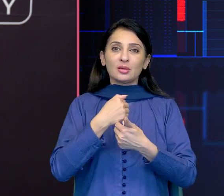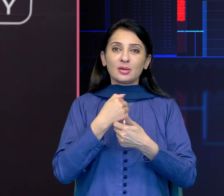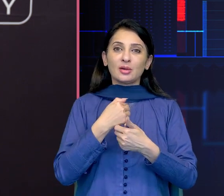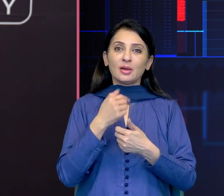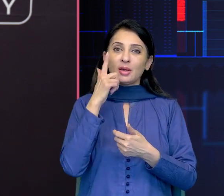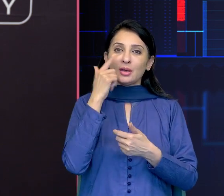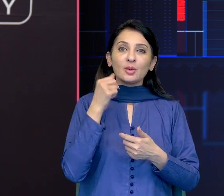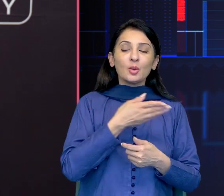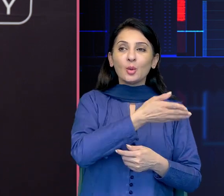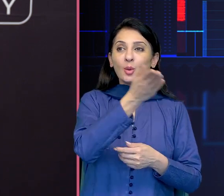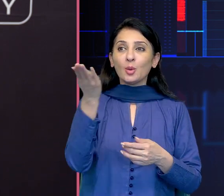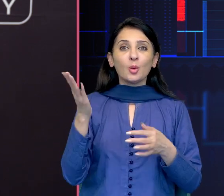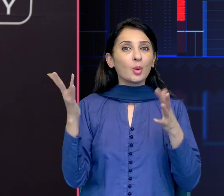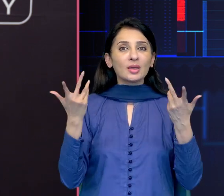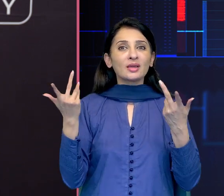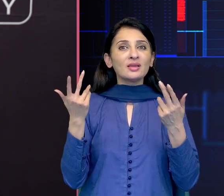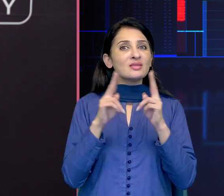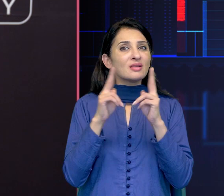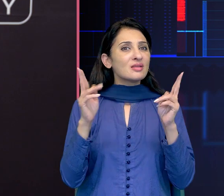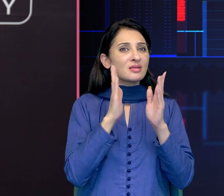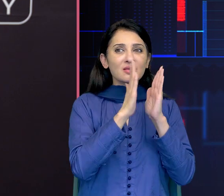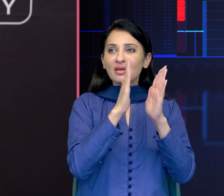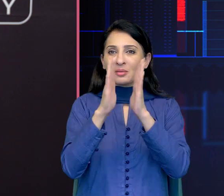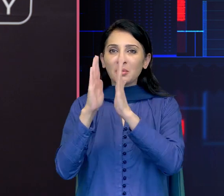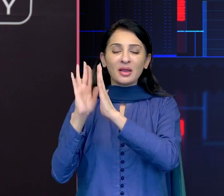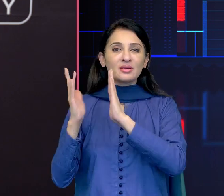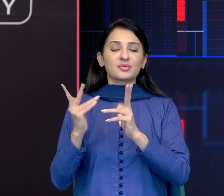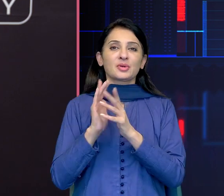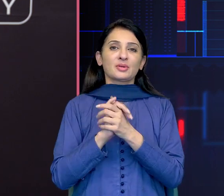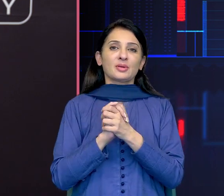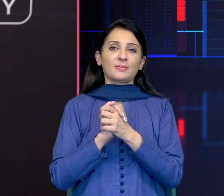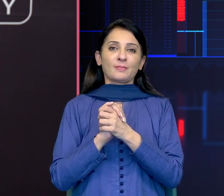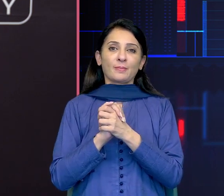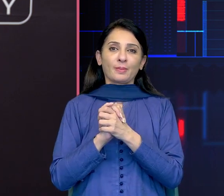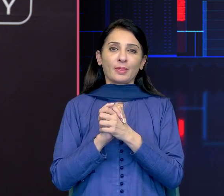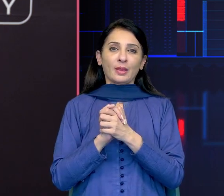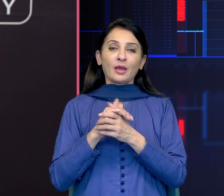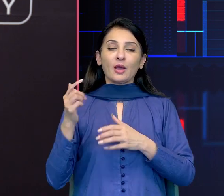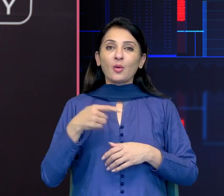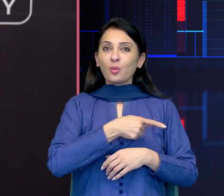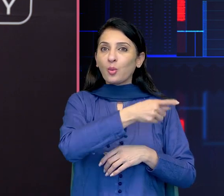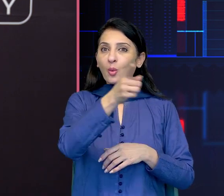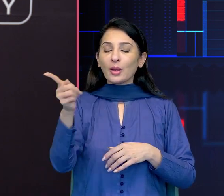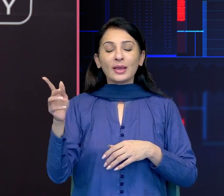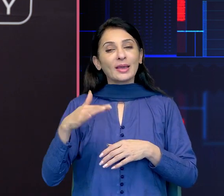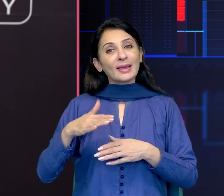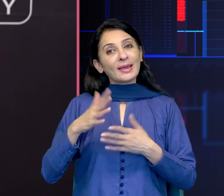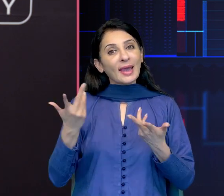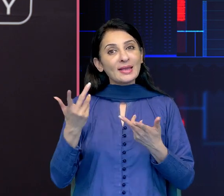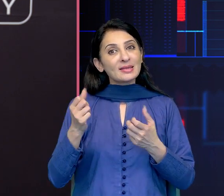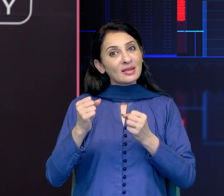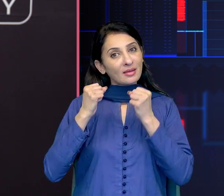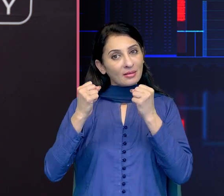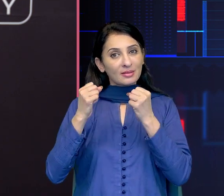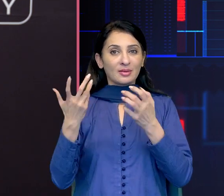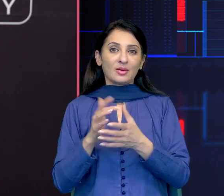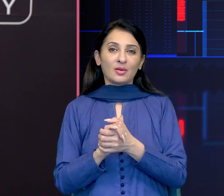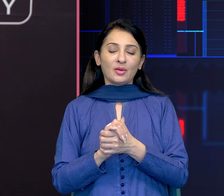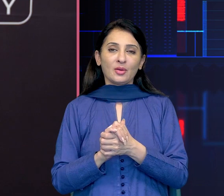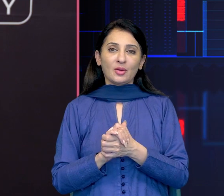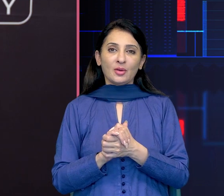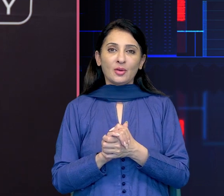was amazing. That taught me a lot, how people manage,